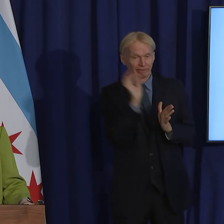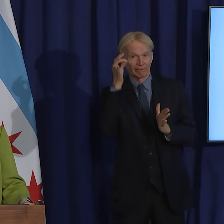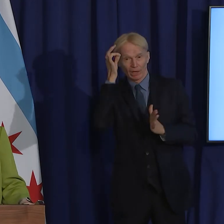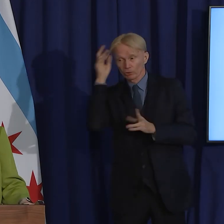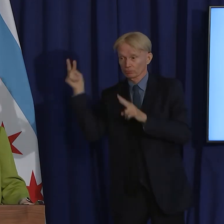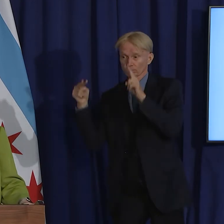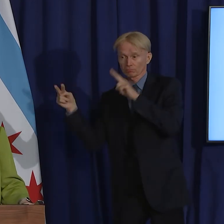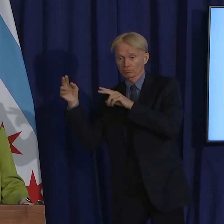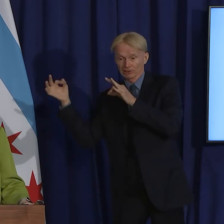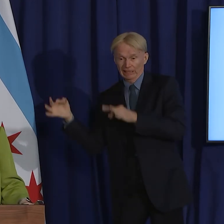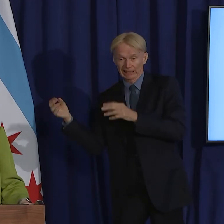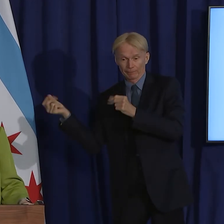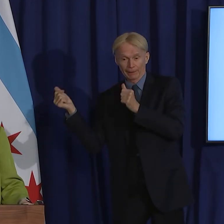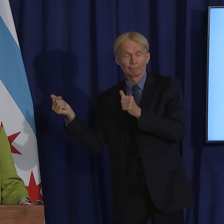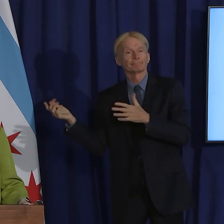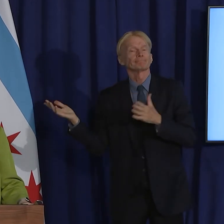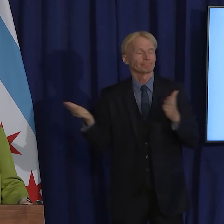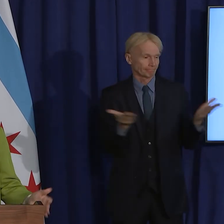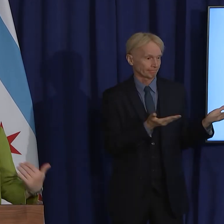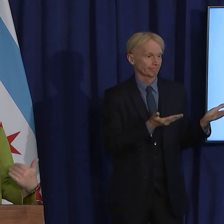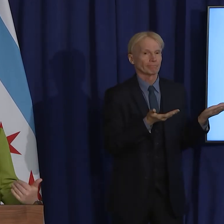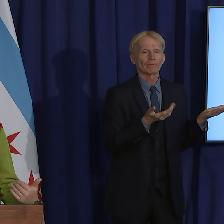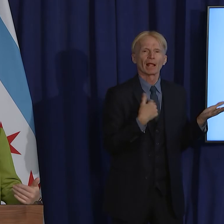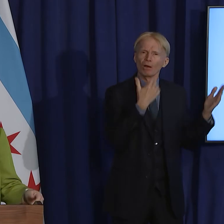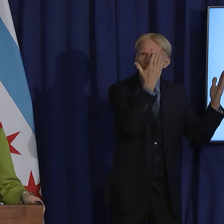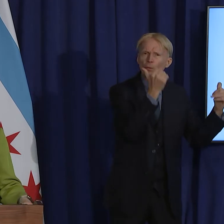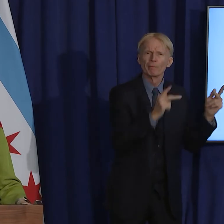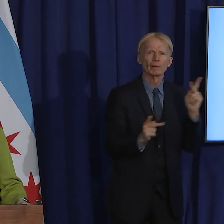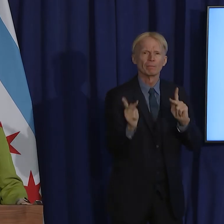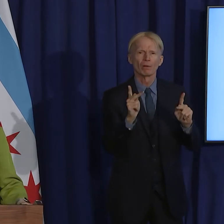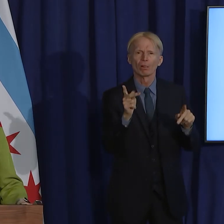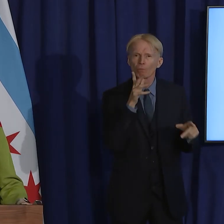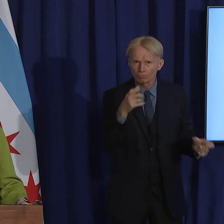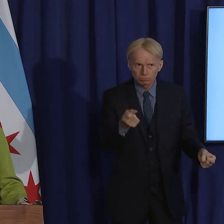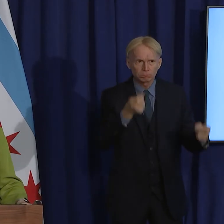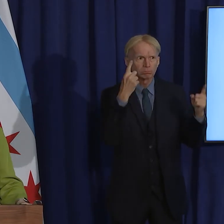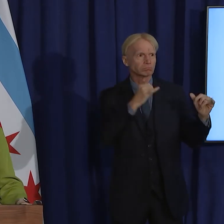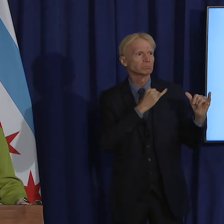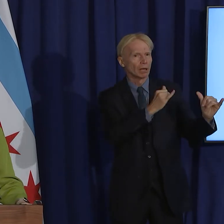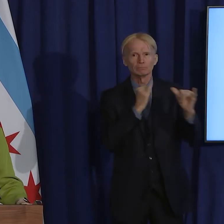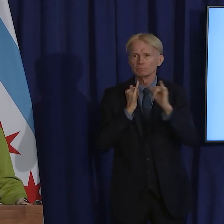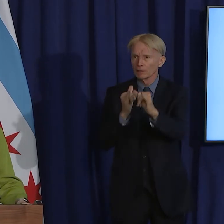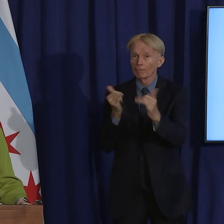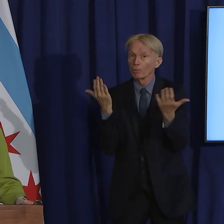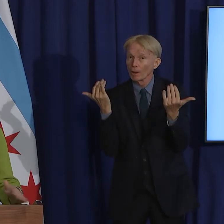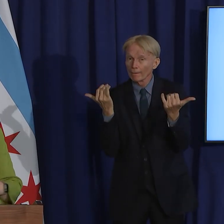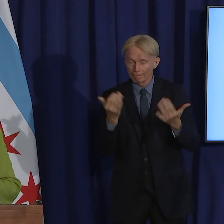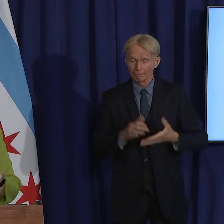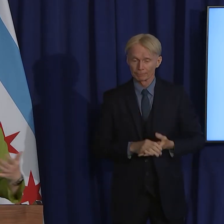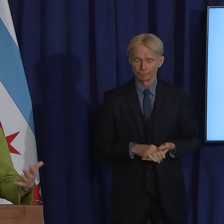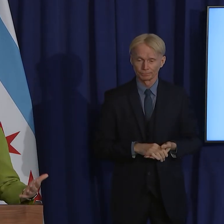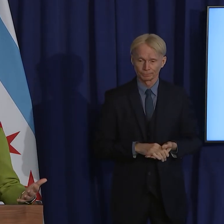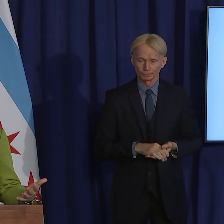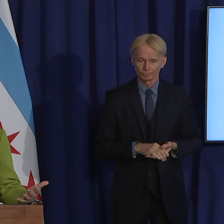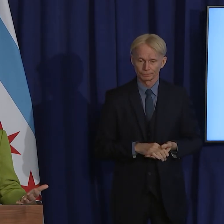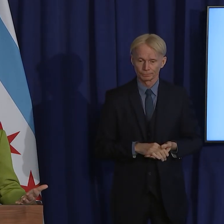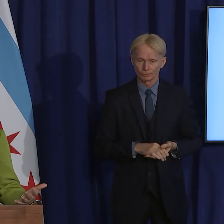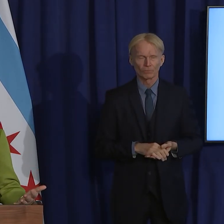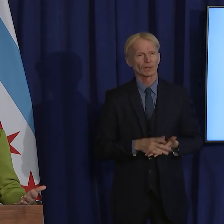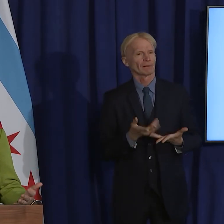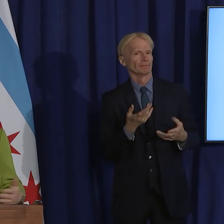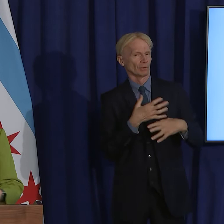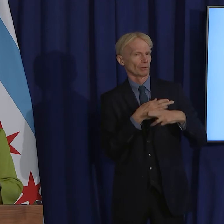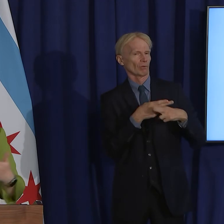level, but I hope that people will take this, as I take it, to be a sign that if there is even what we call a